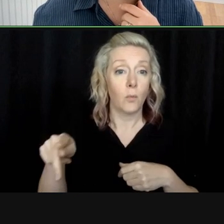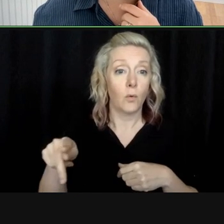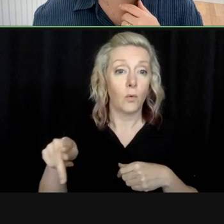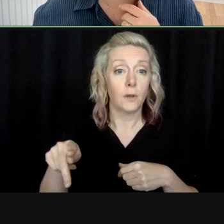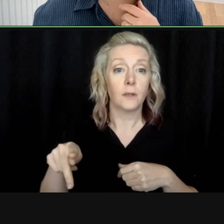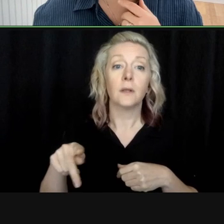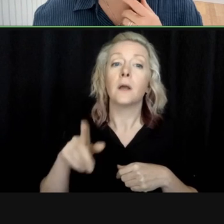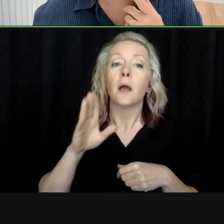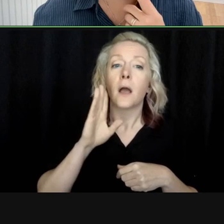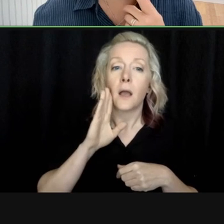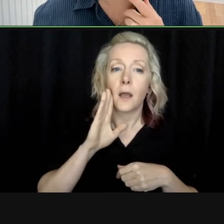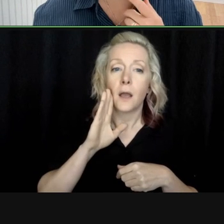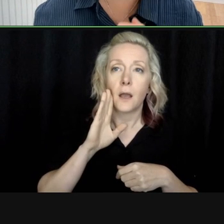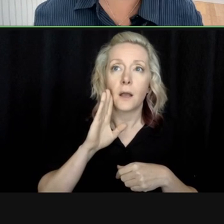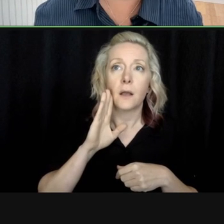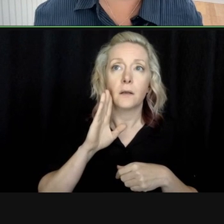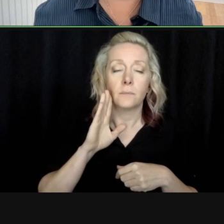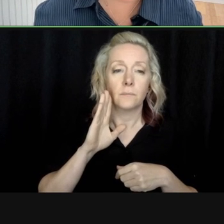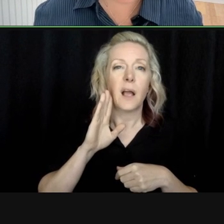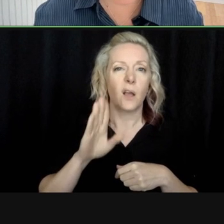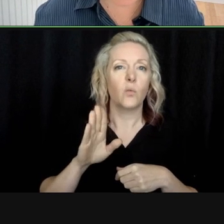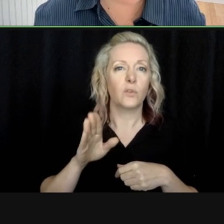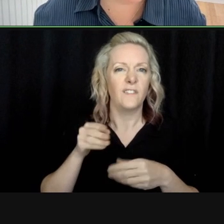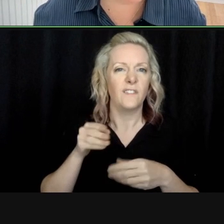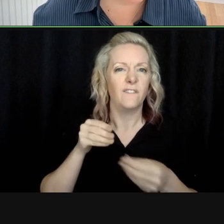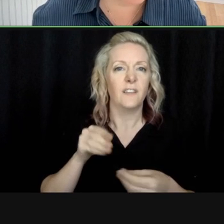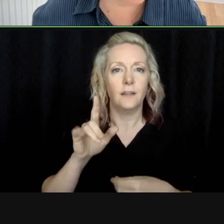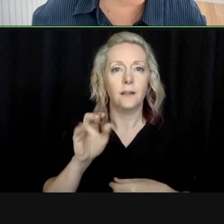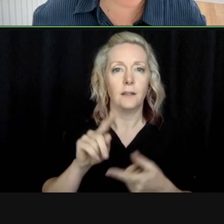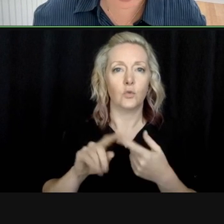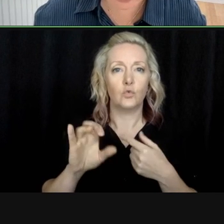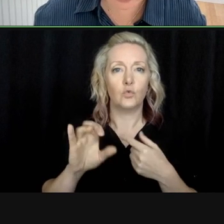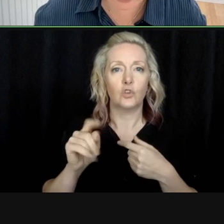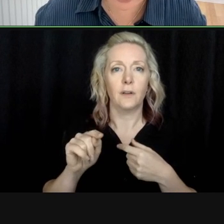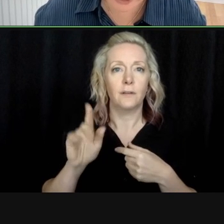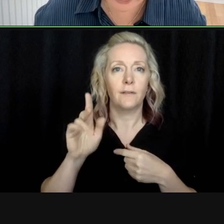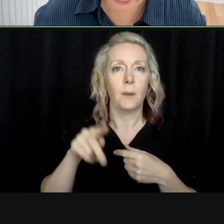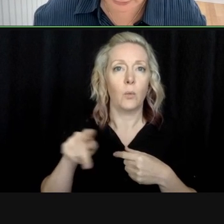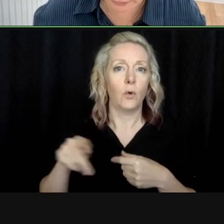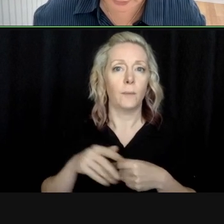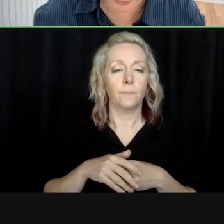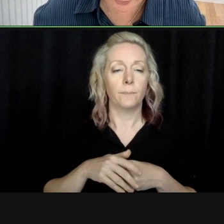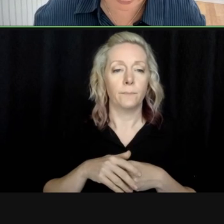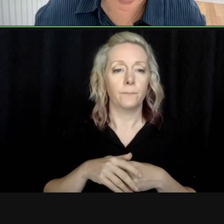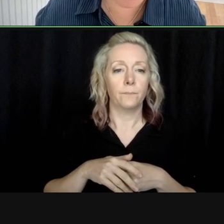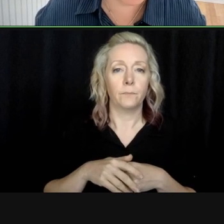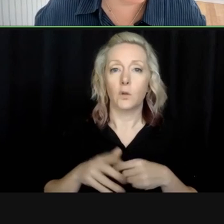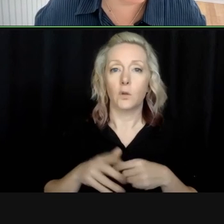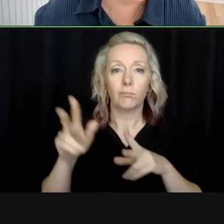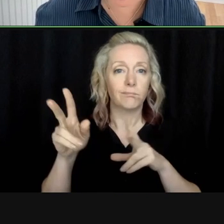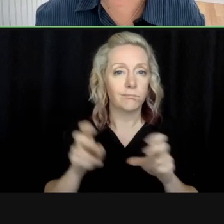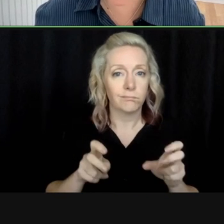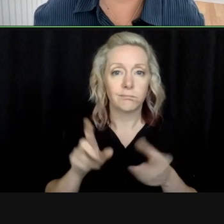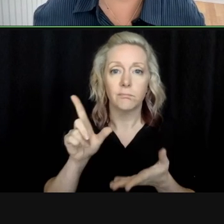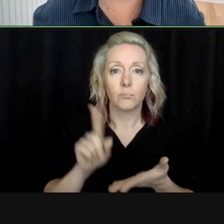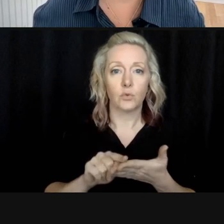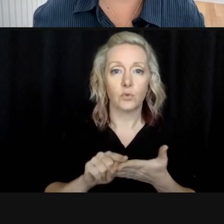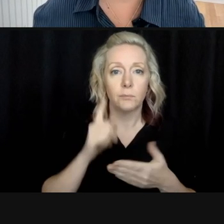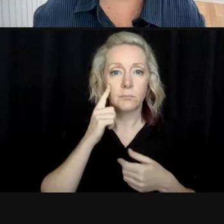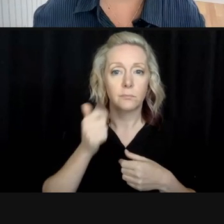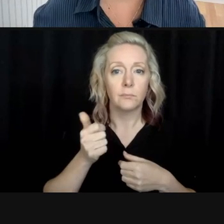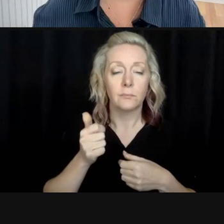will put it back in the chat again, the link. Here's the link to the slides, and so you can download and print them